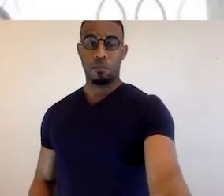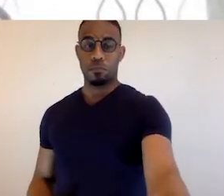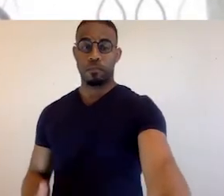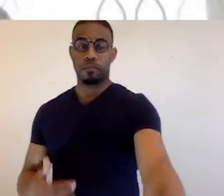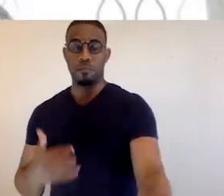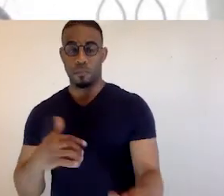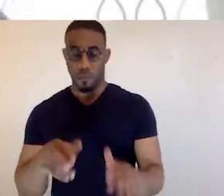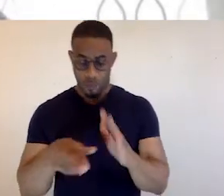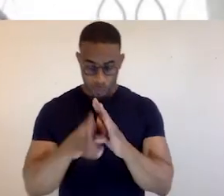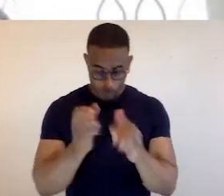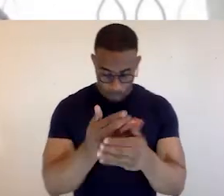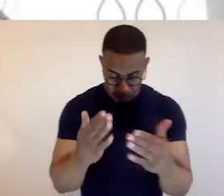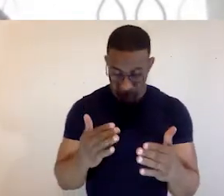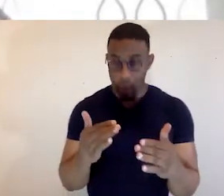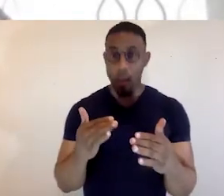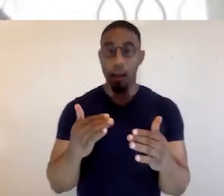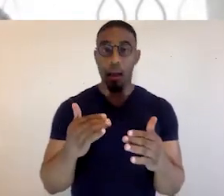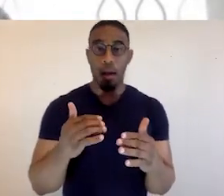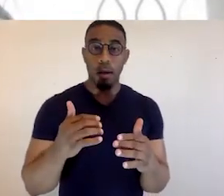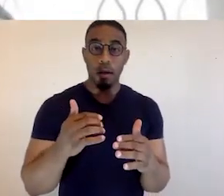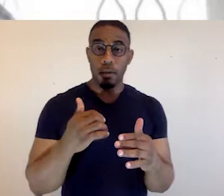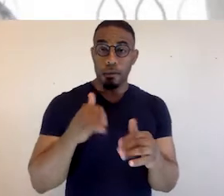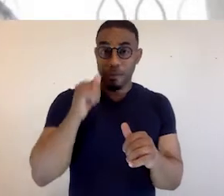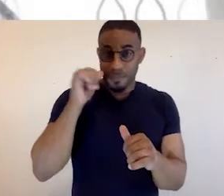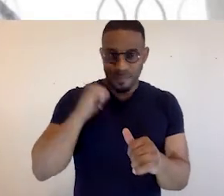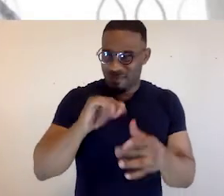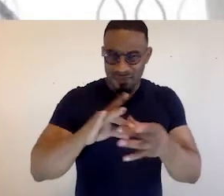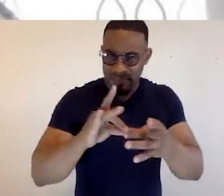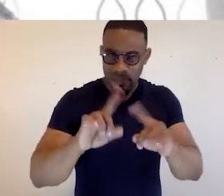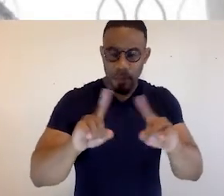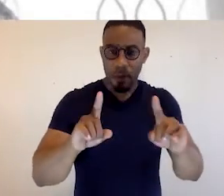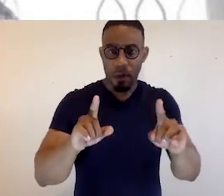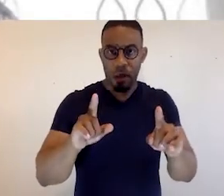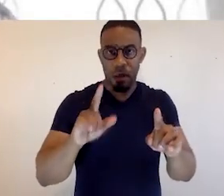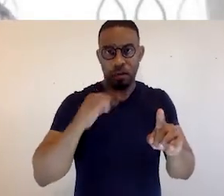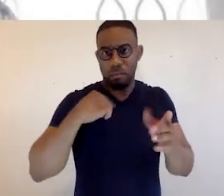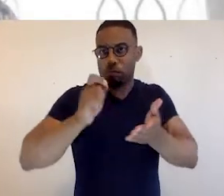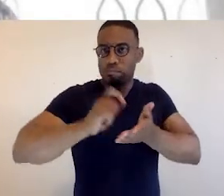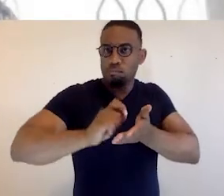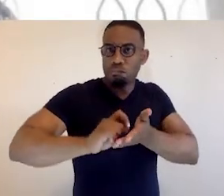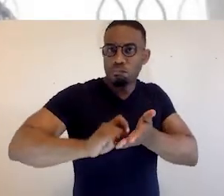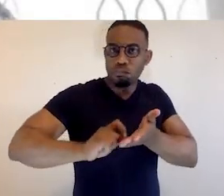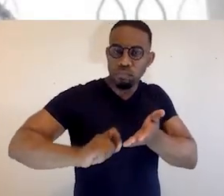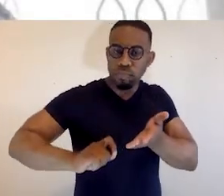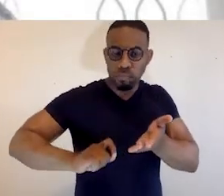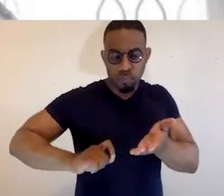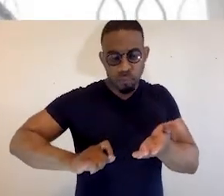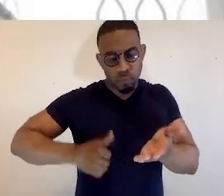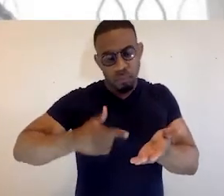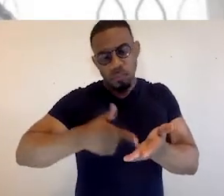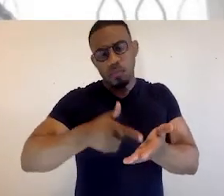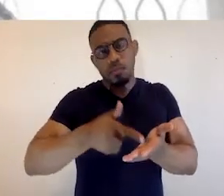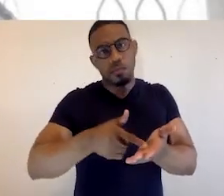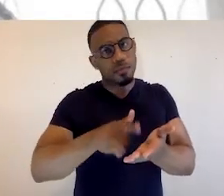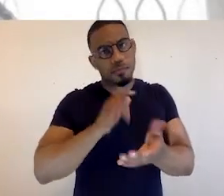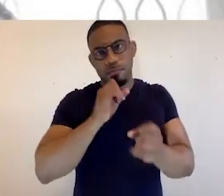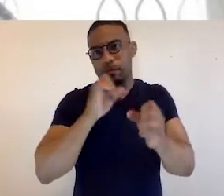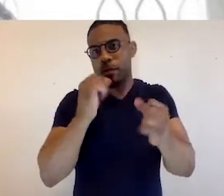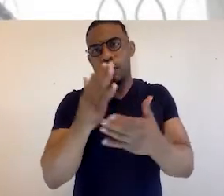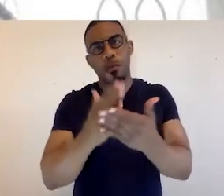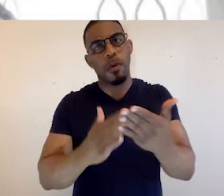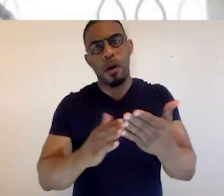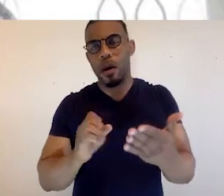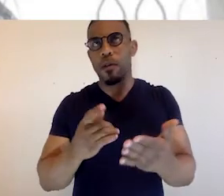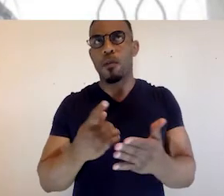so I didn't touch on this yesterday, but journaling uh, was a major part